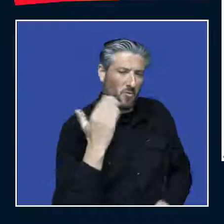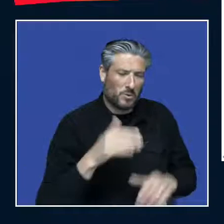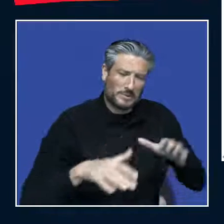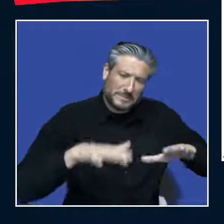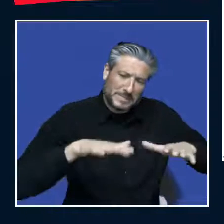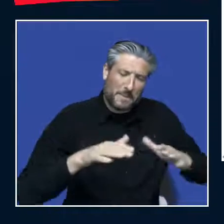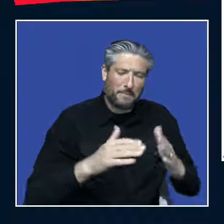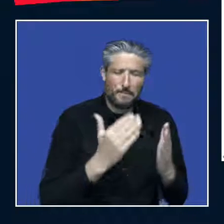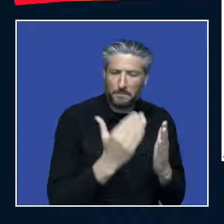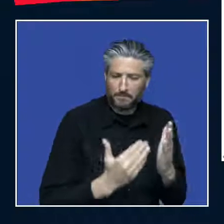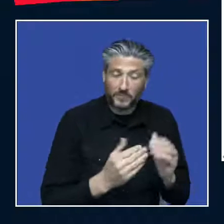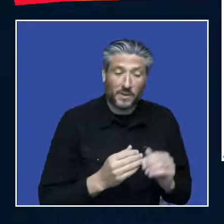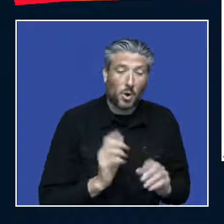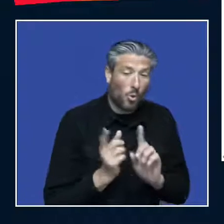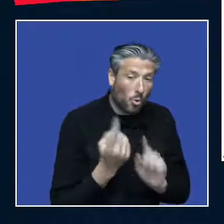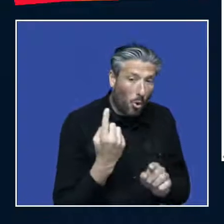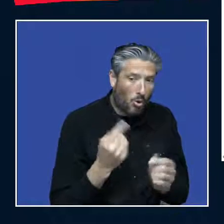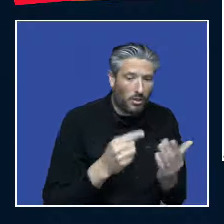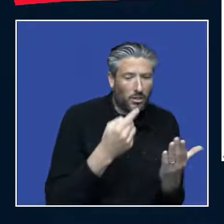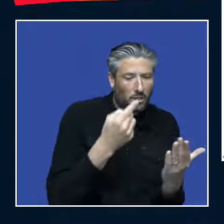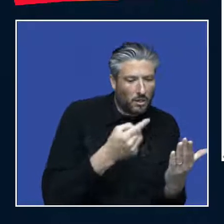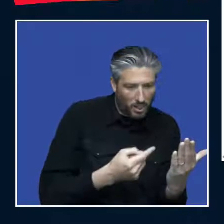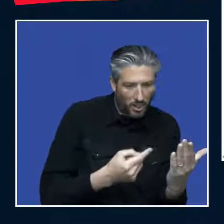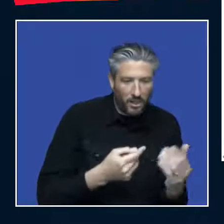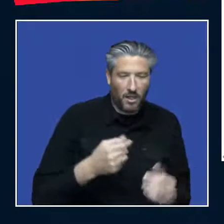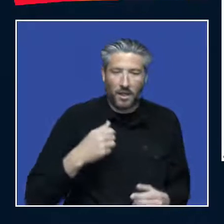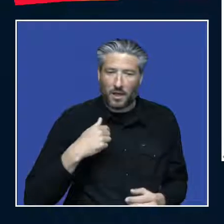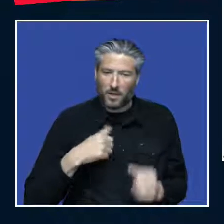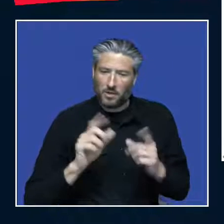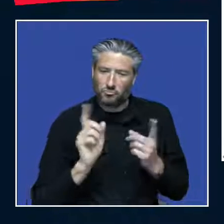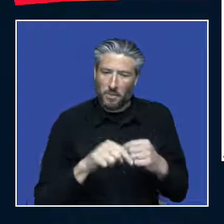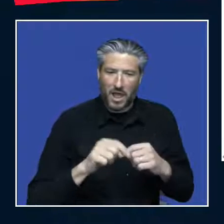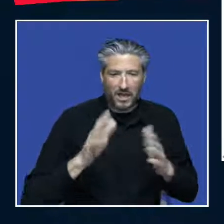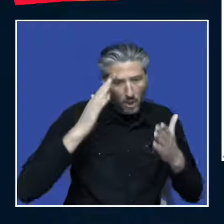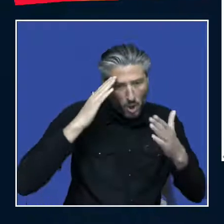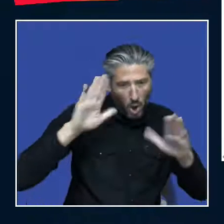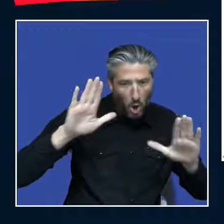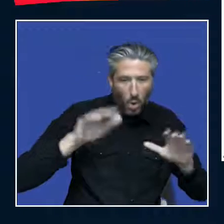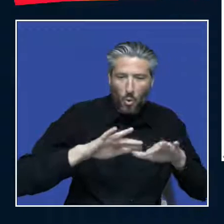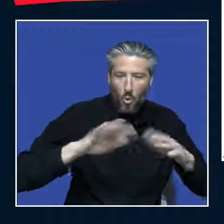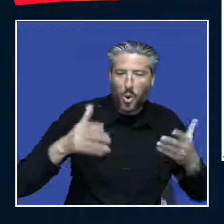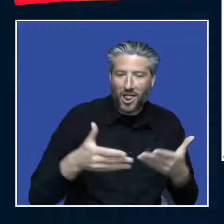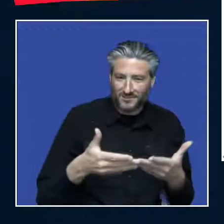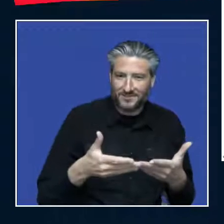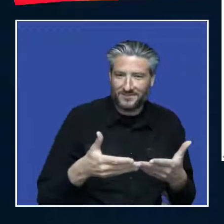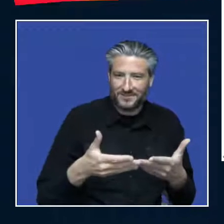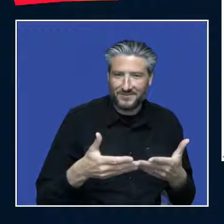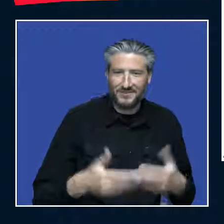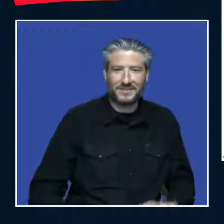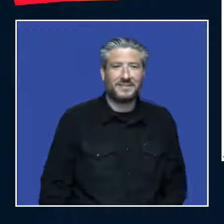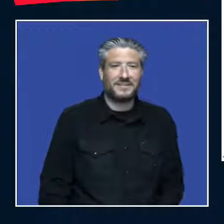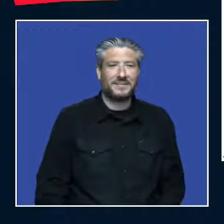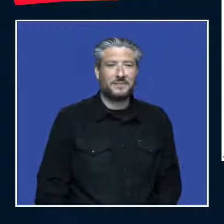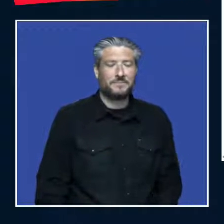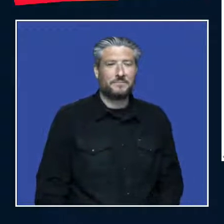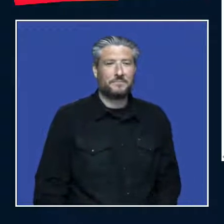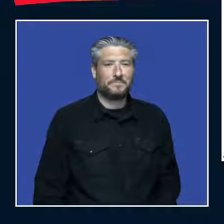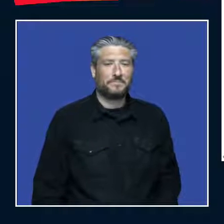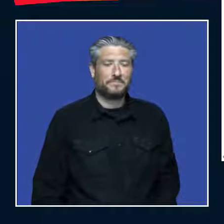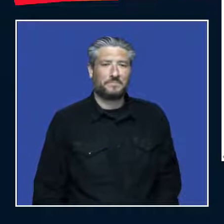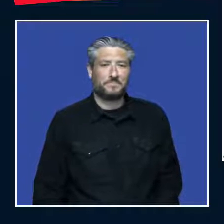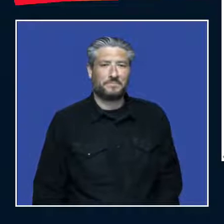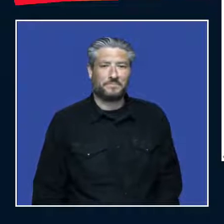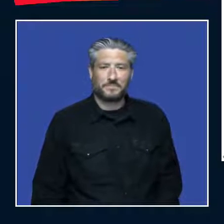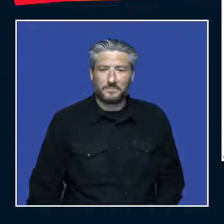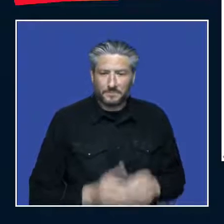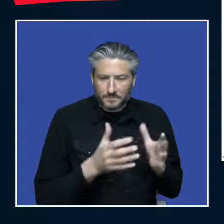call I receive, I would just reply with hello world and also the funny val here. And then I also set the